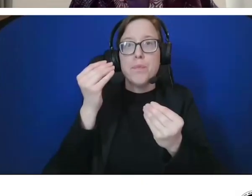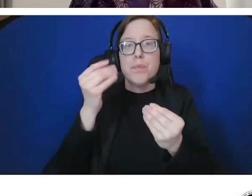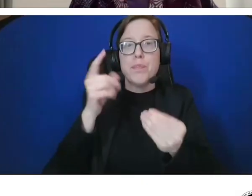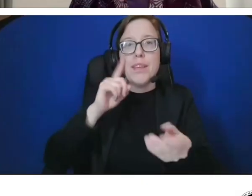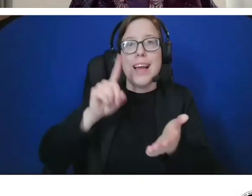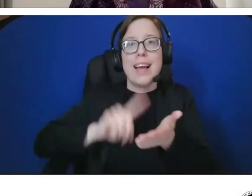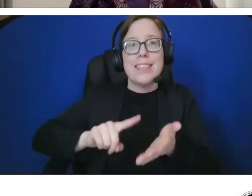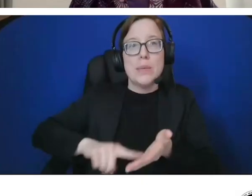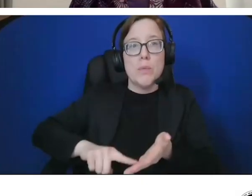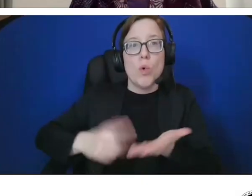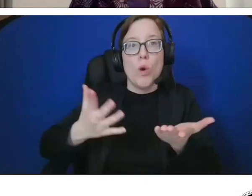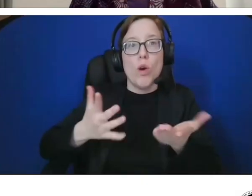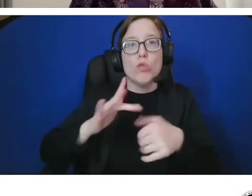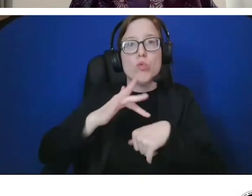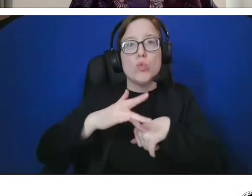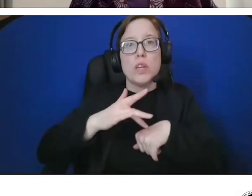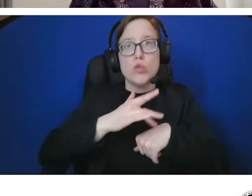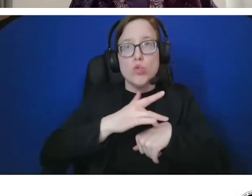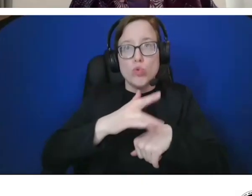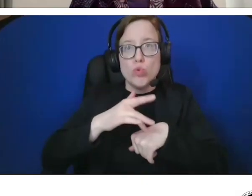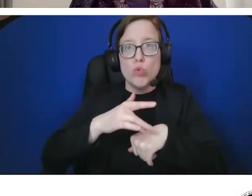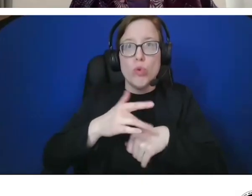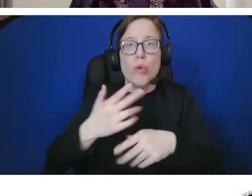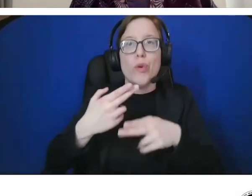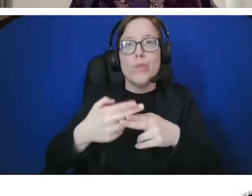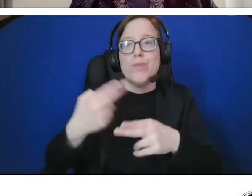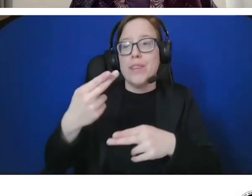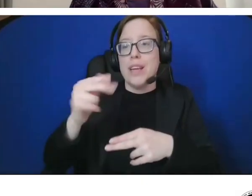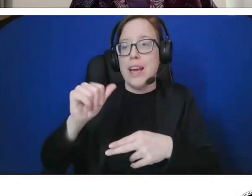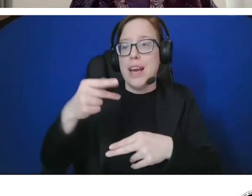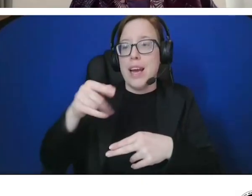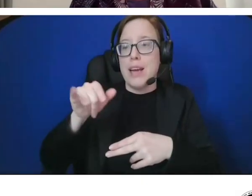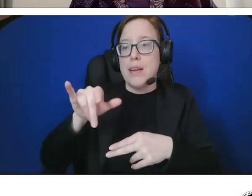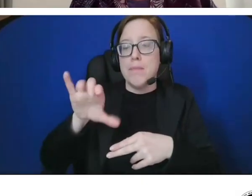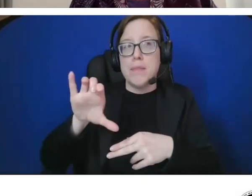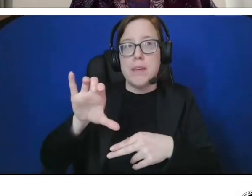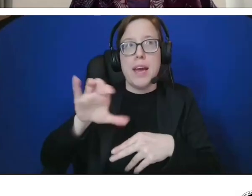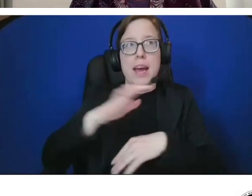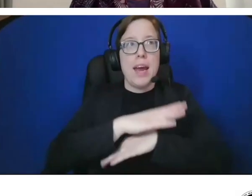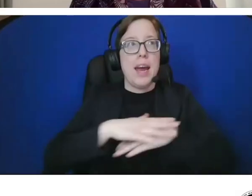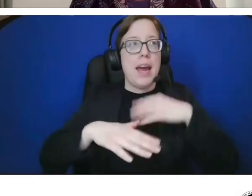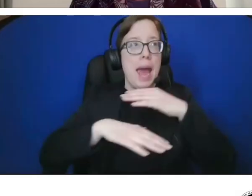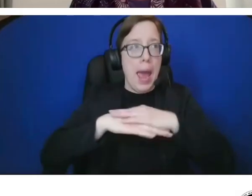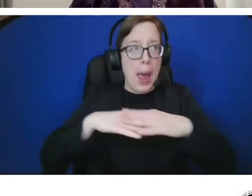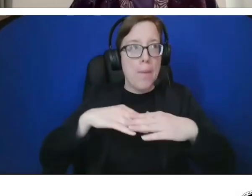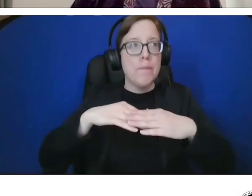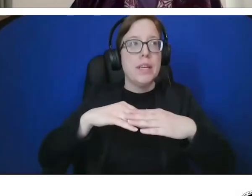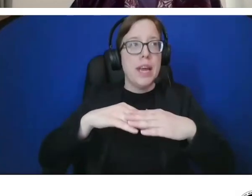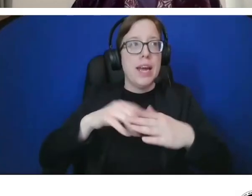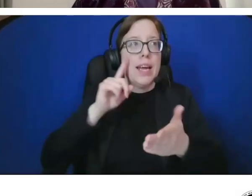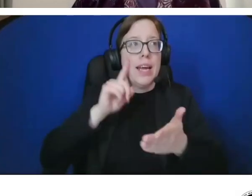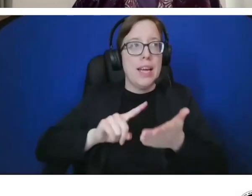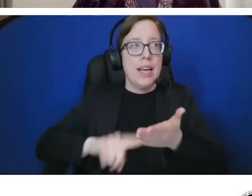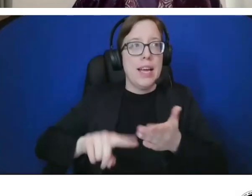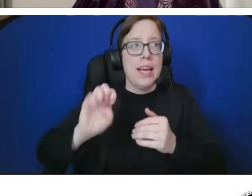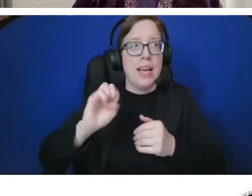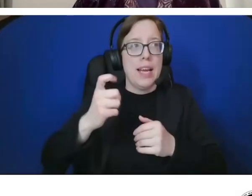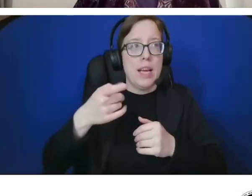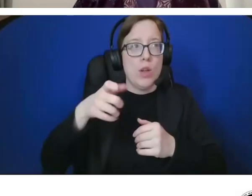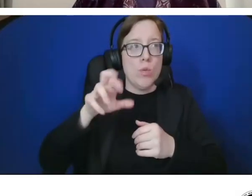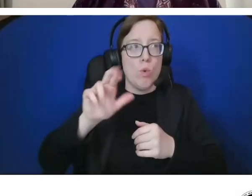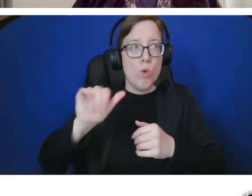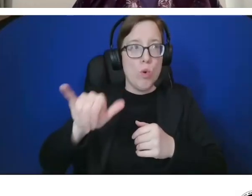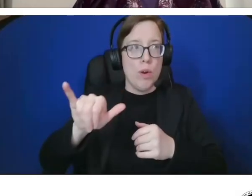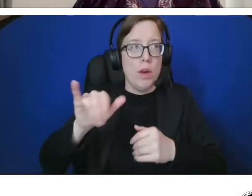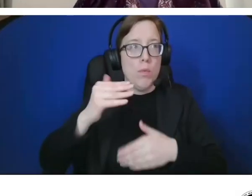about exploration through touch, or what's known as haptic exploratory procedures. And Bara has